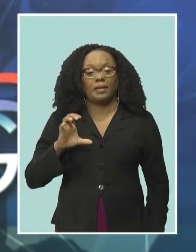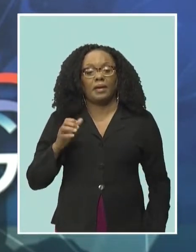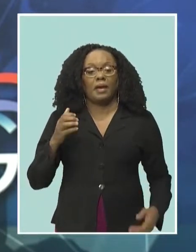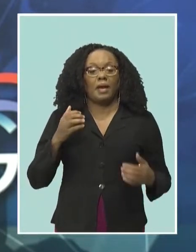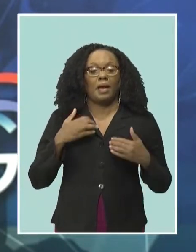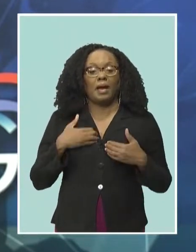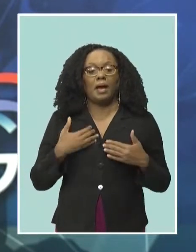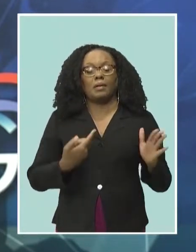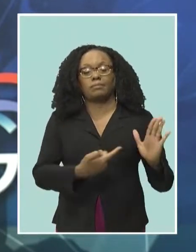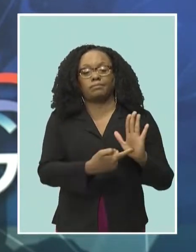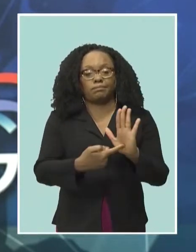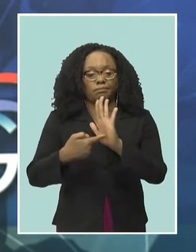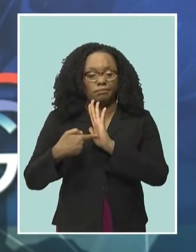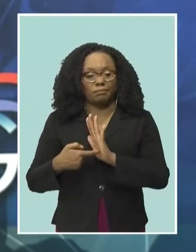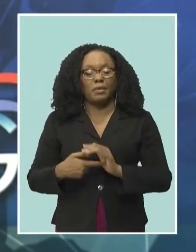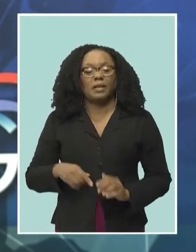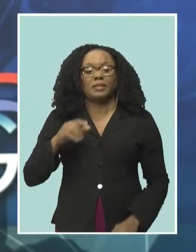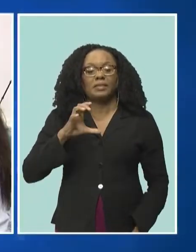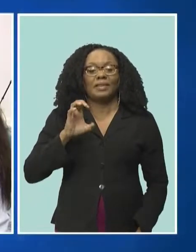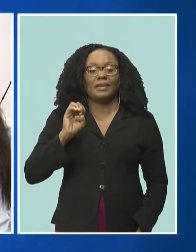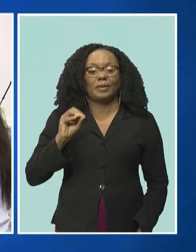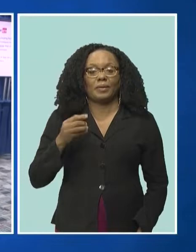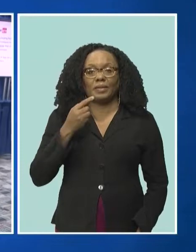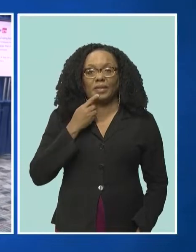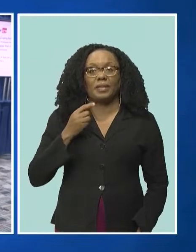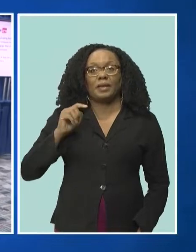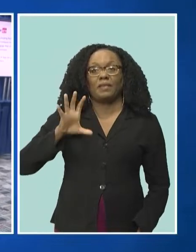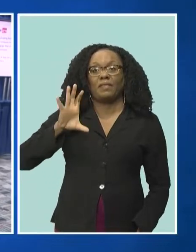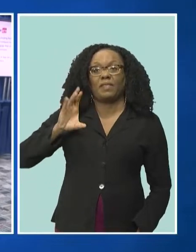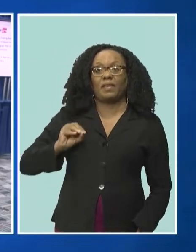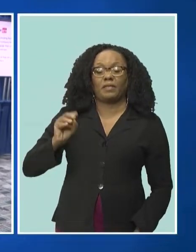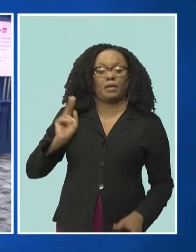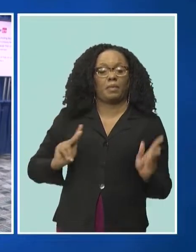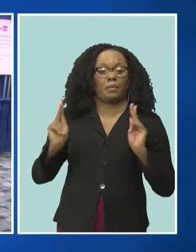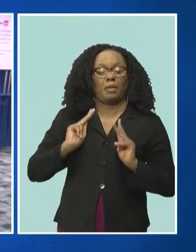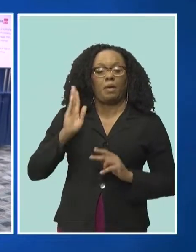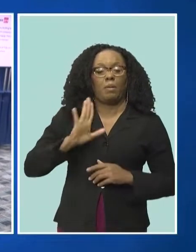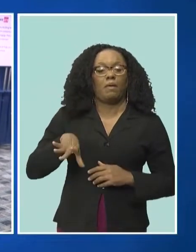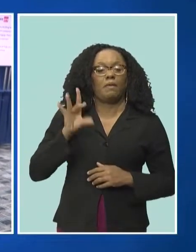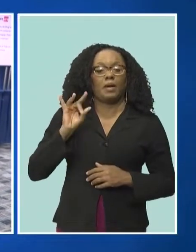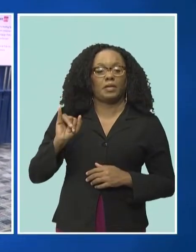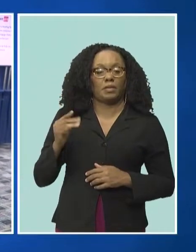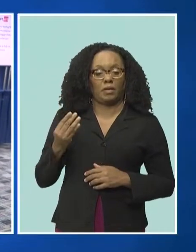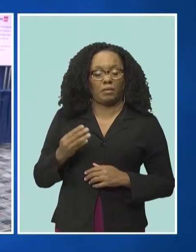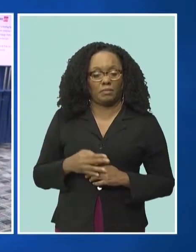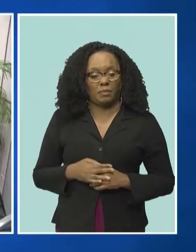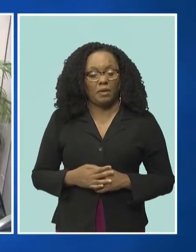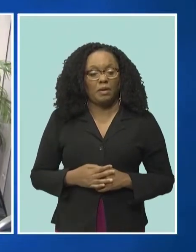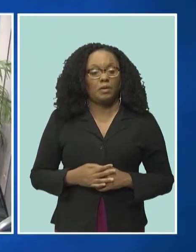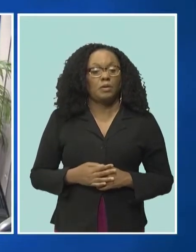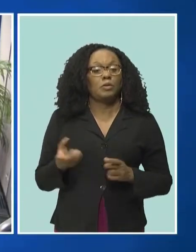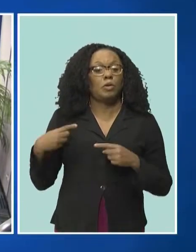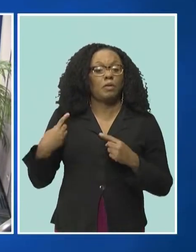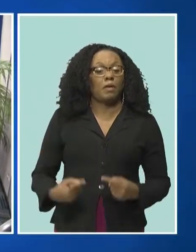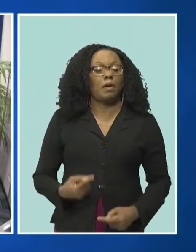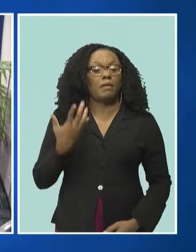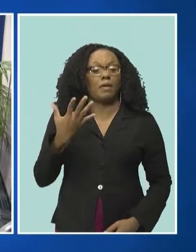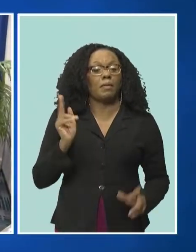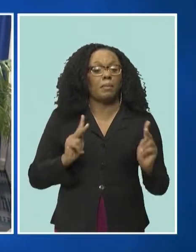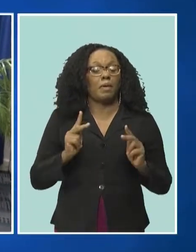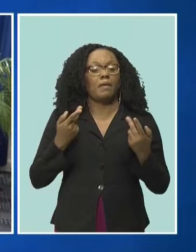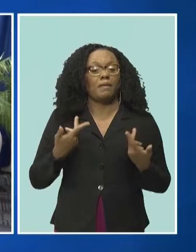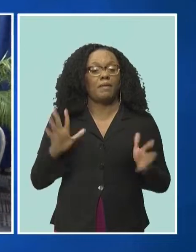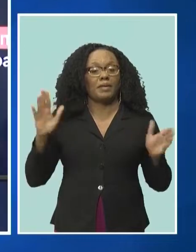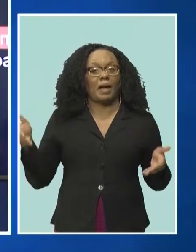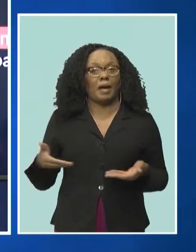Tariq Al-Ansari says 50 people will find jobs at the company and 5 have already been hired.